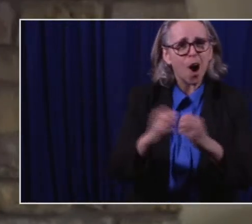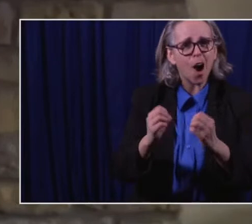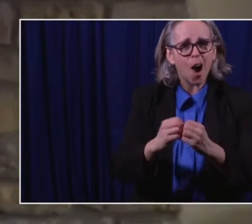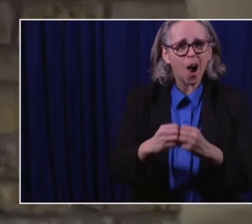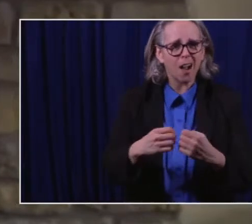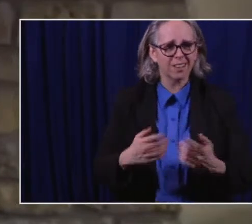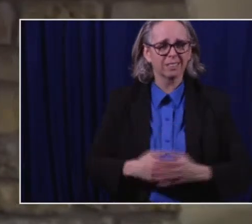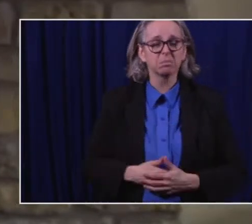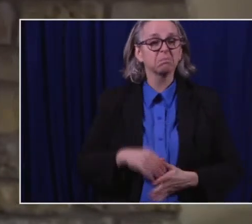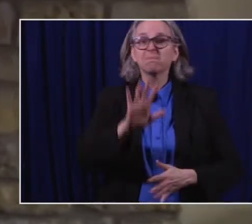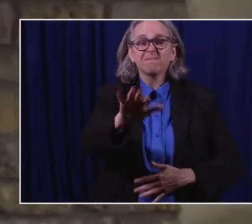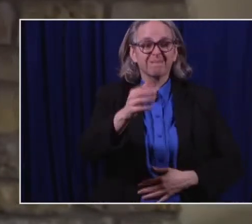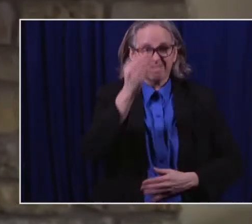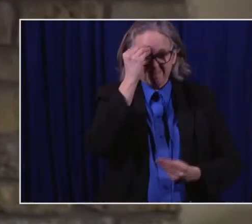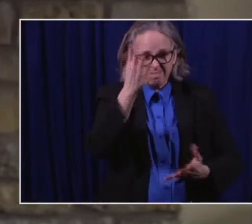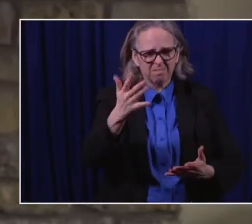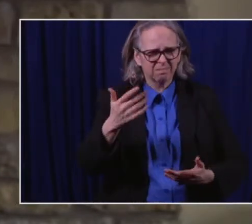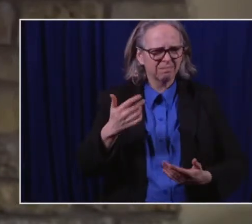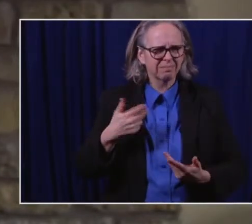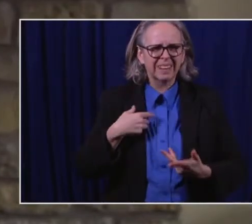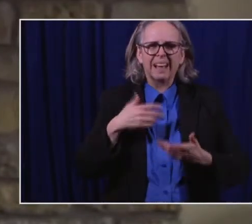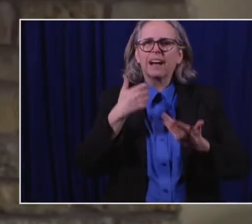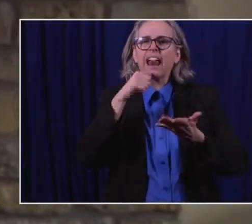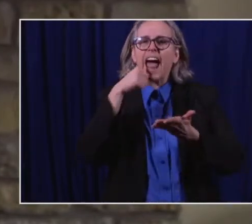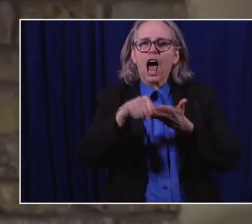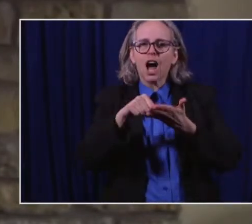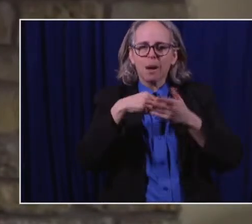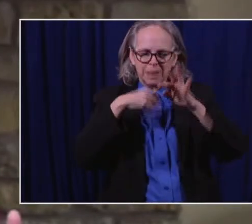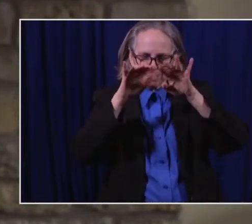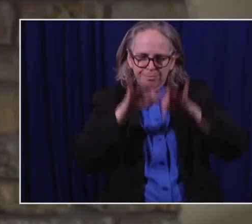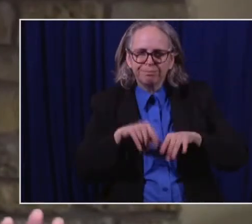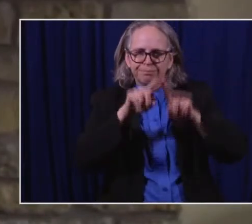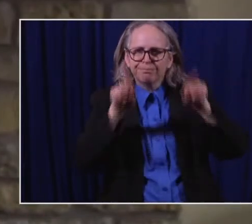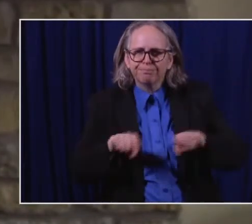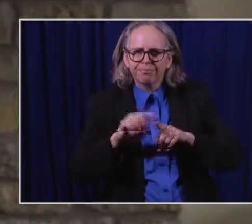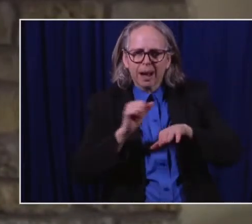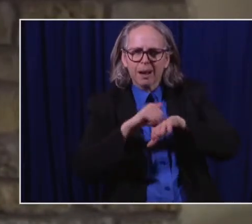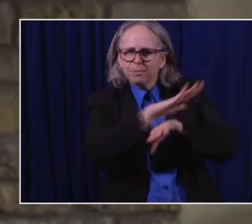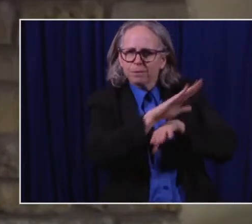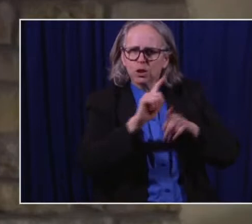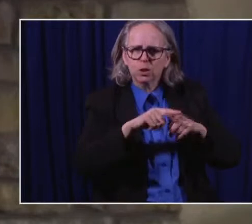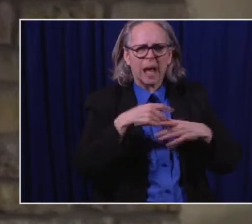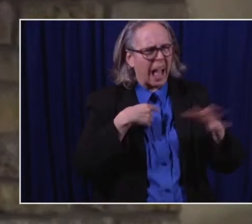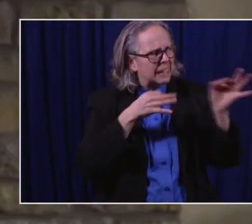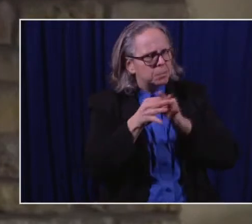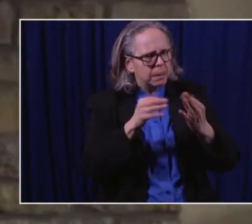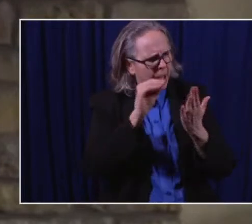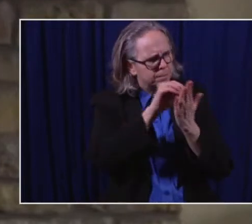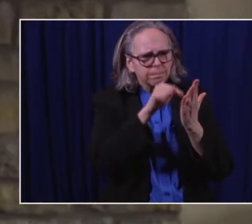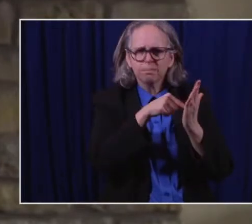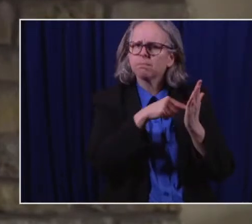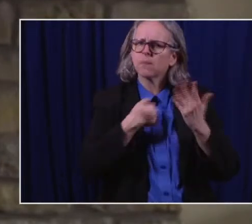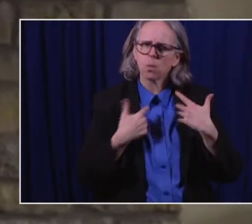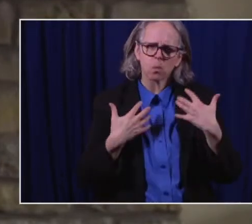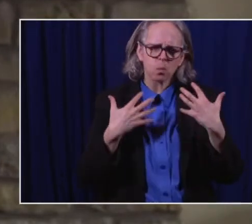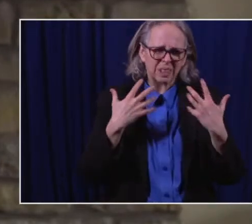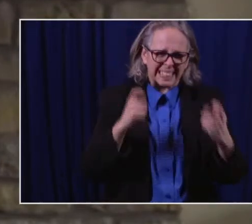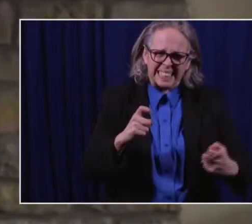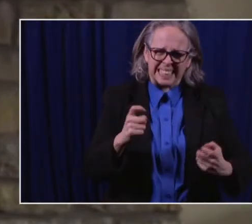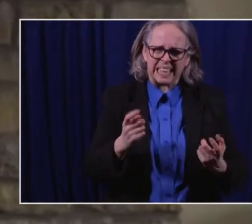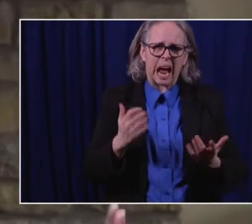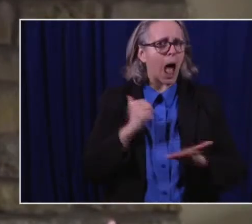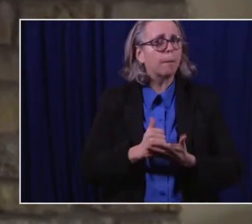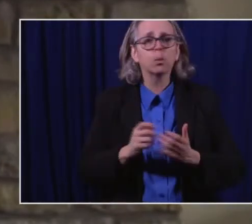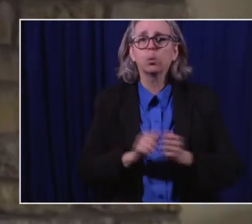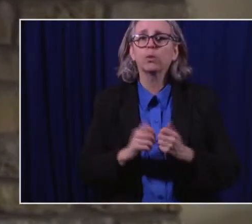letter to the president, I said, we can figure out the rest of this. Well, we appreciate the help on the logistics. Any